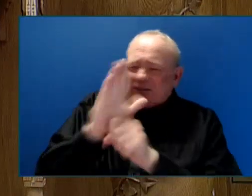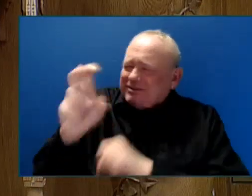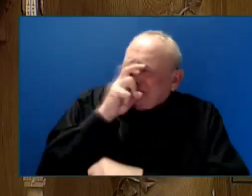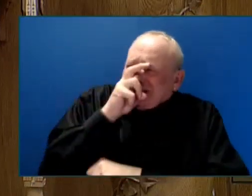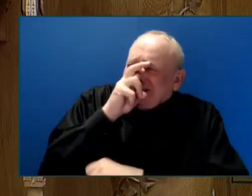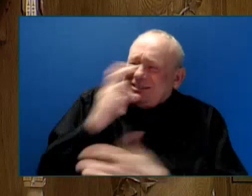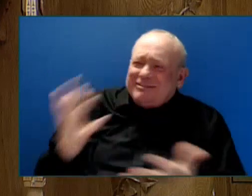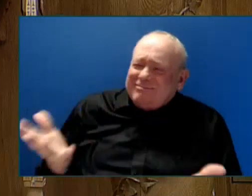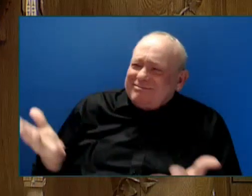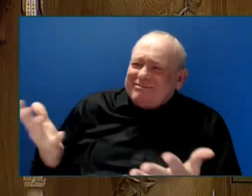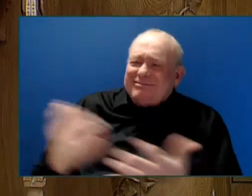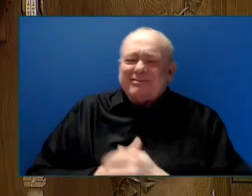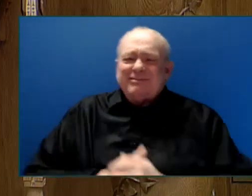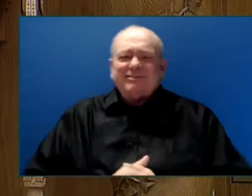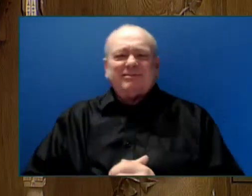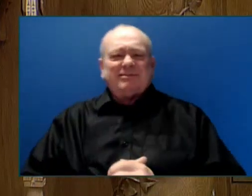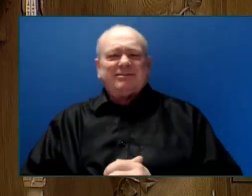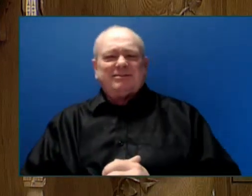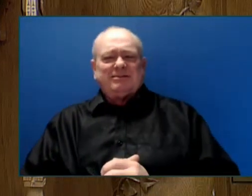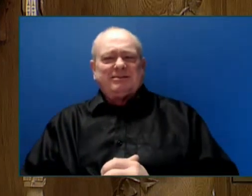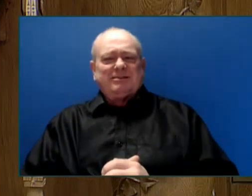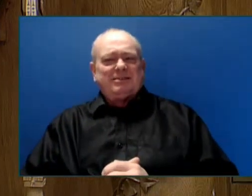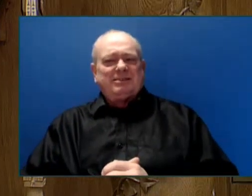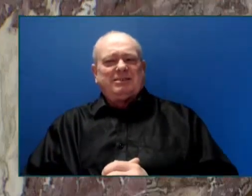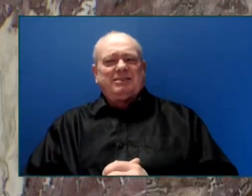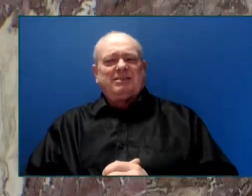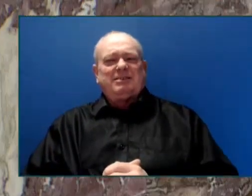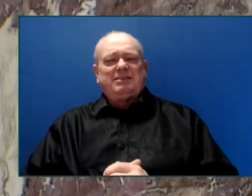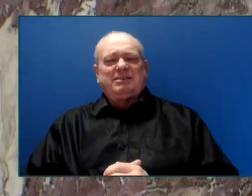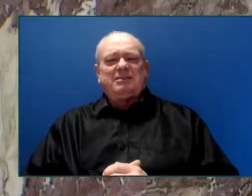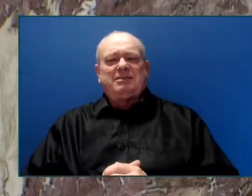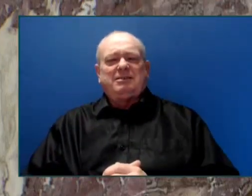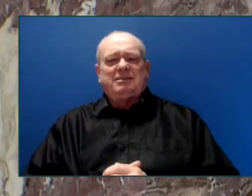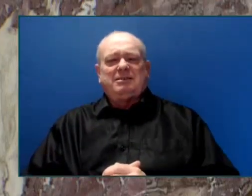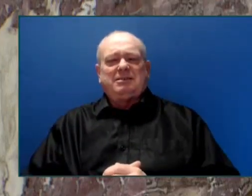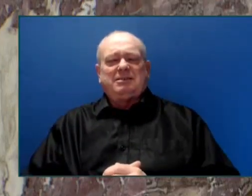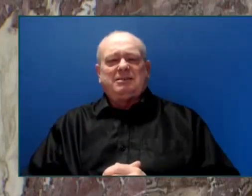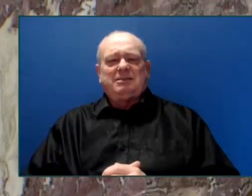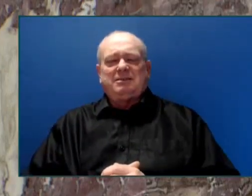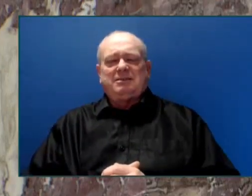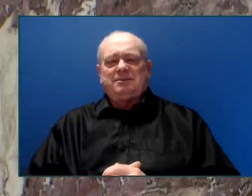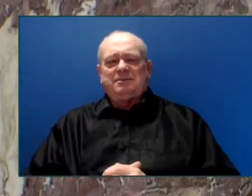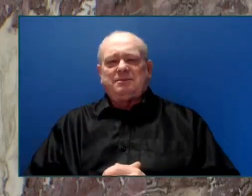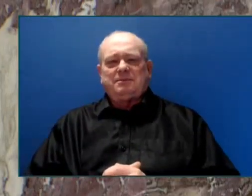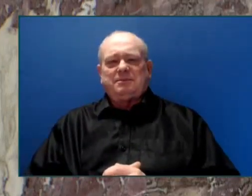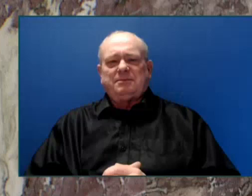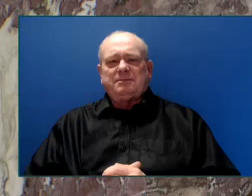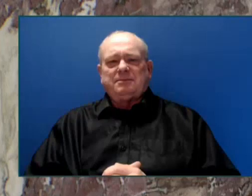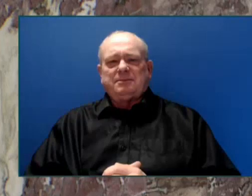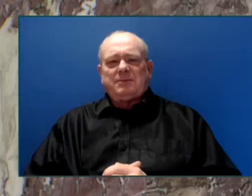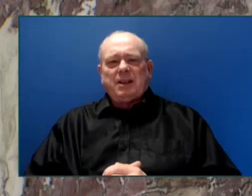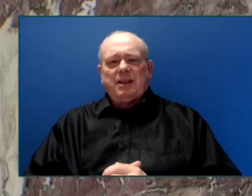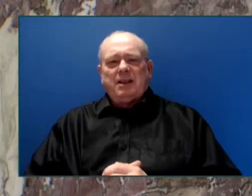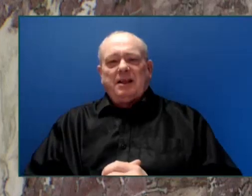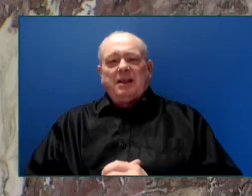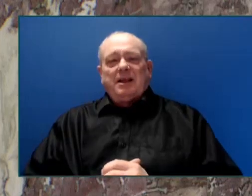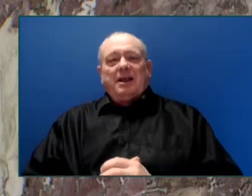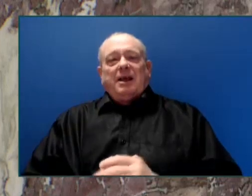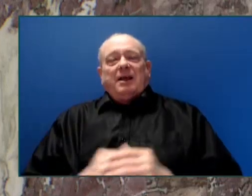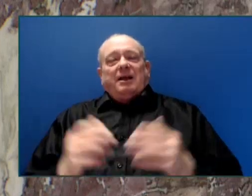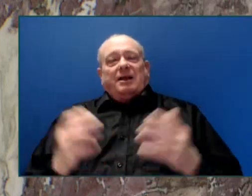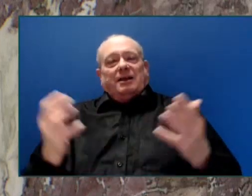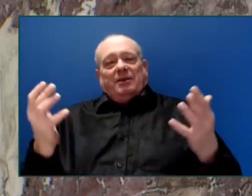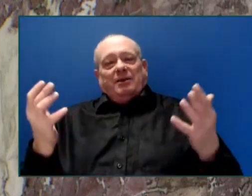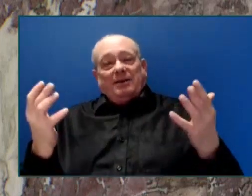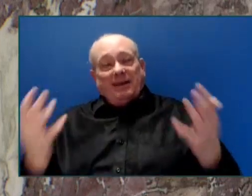Minister of Public Safety. Thank you, Honourable Speaker. Once again, I am just going to take issue with that statement